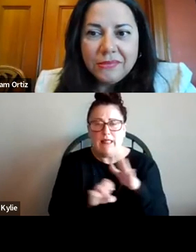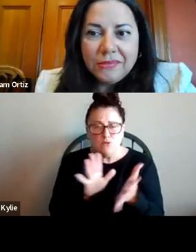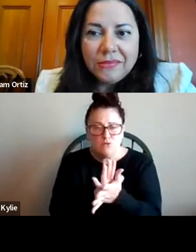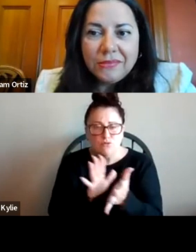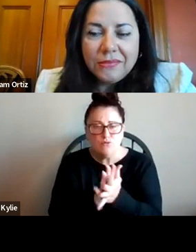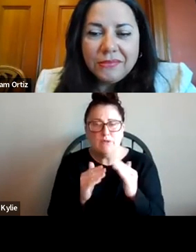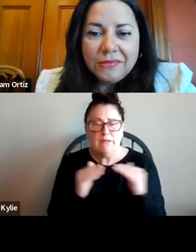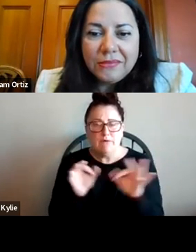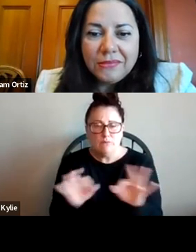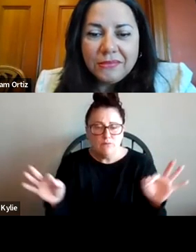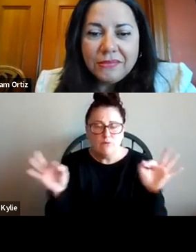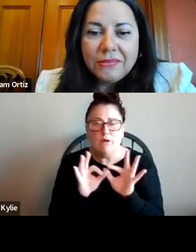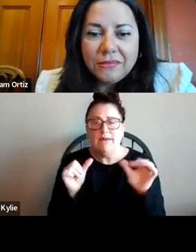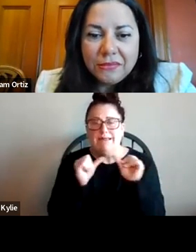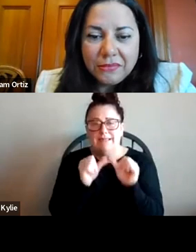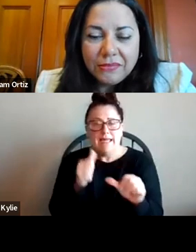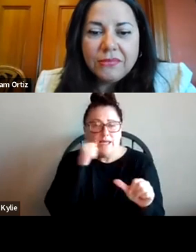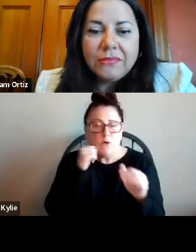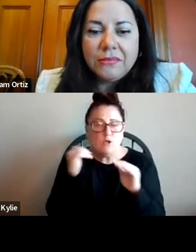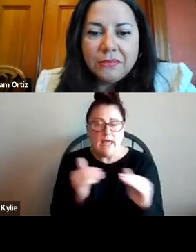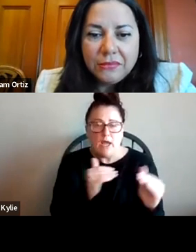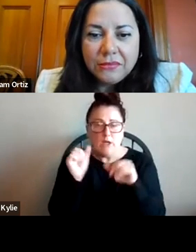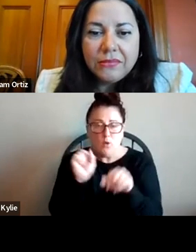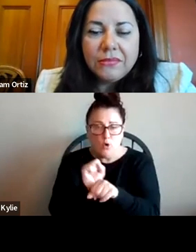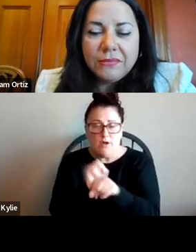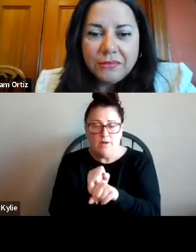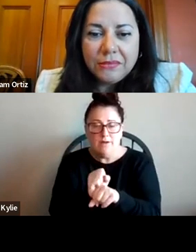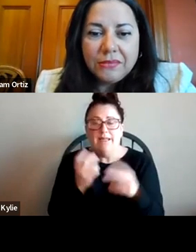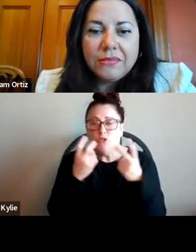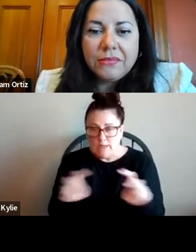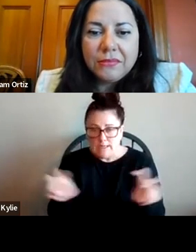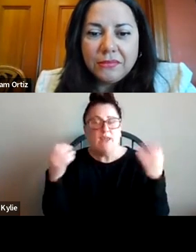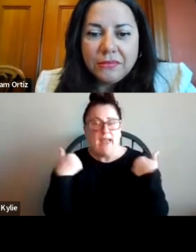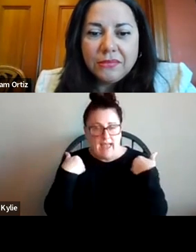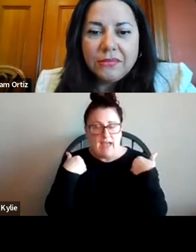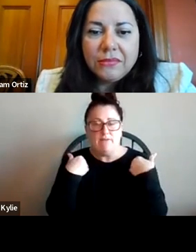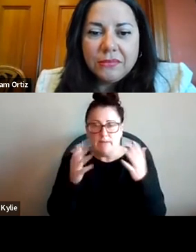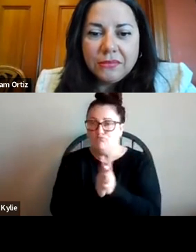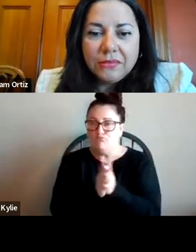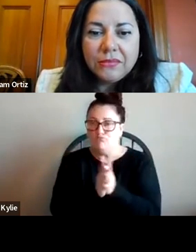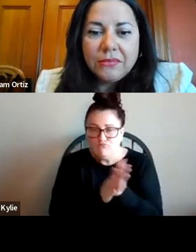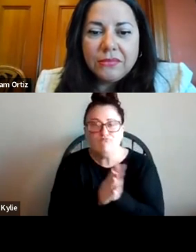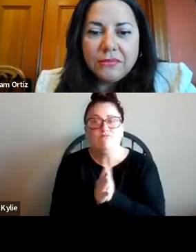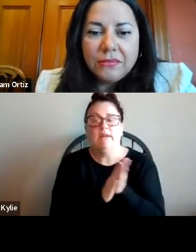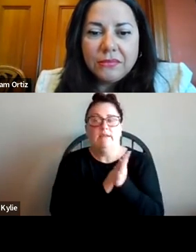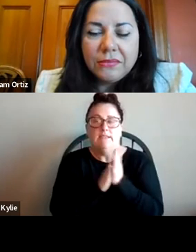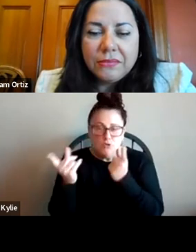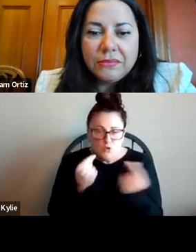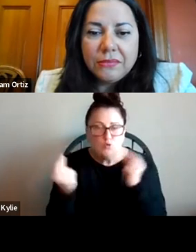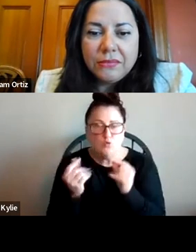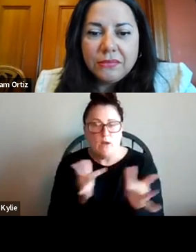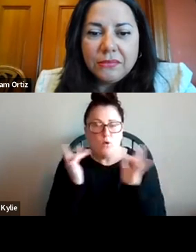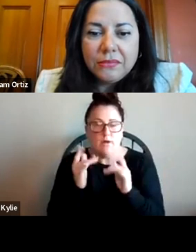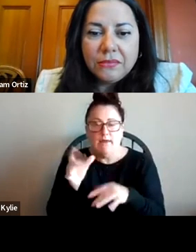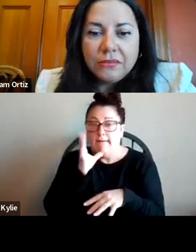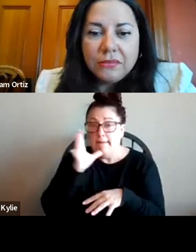level, about the importance of continuing the racial equity work that even despite the transitions that we've had has gained a lot of traction in the network. And then the